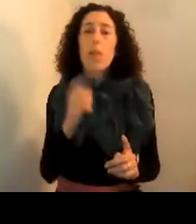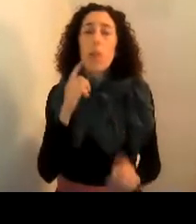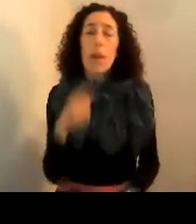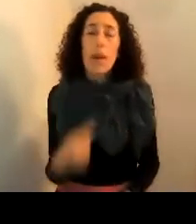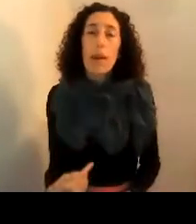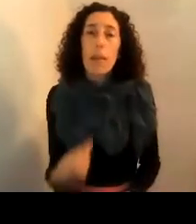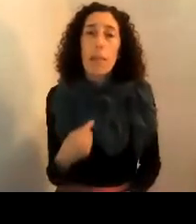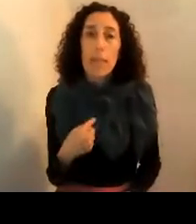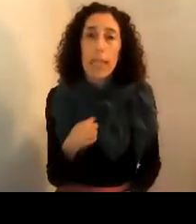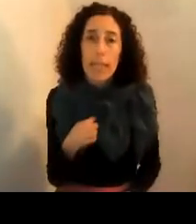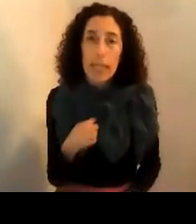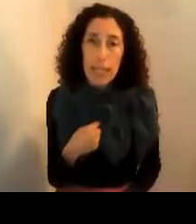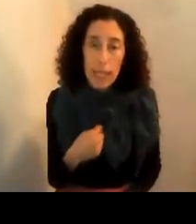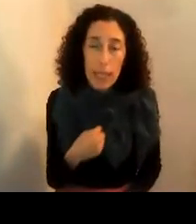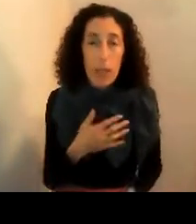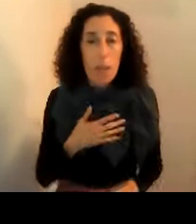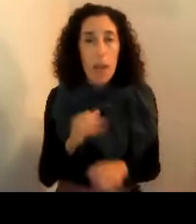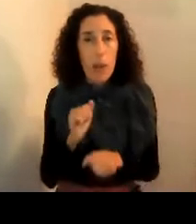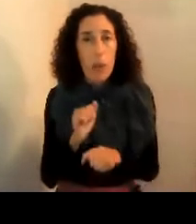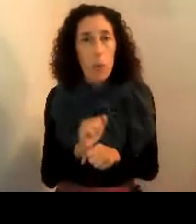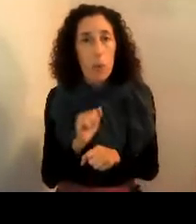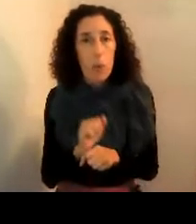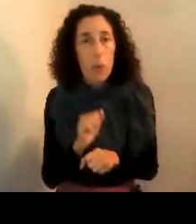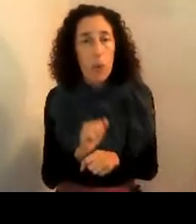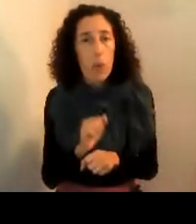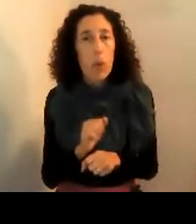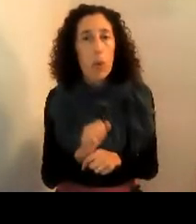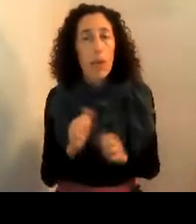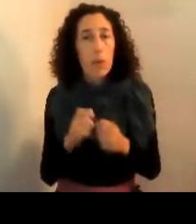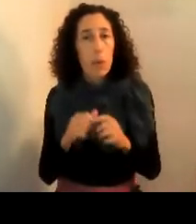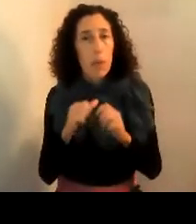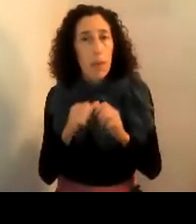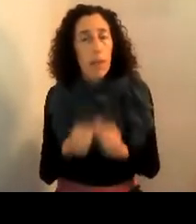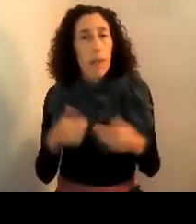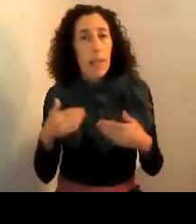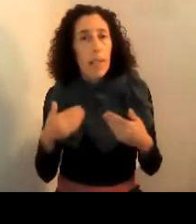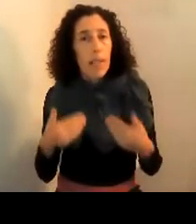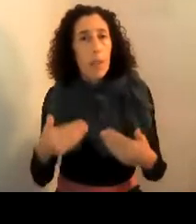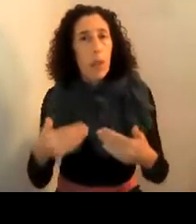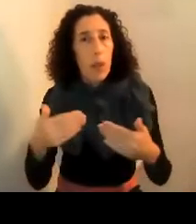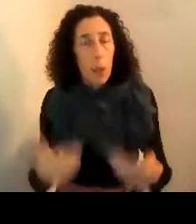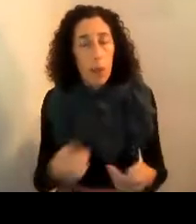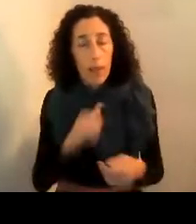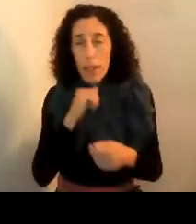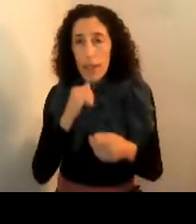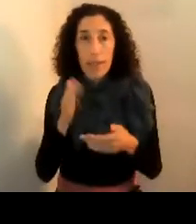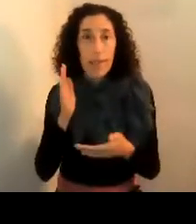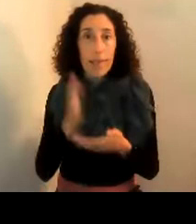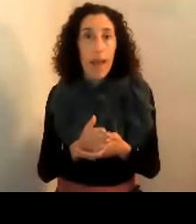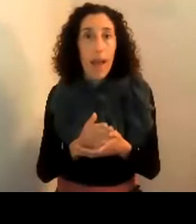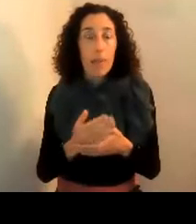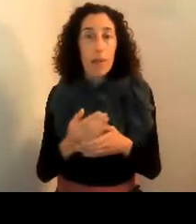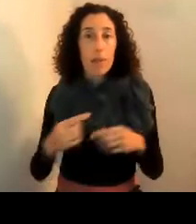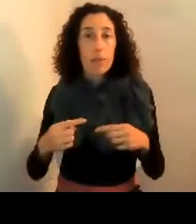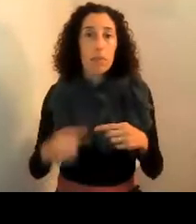this moving, and it's very exhausting, but you know, it's your job, it's your responsibility. I don't know, I feel that it's